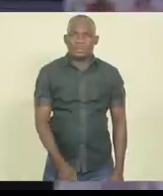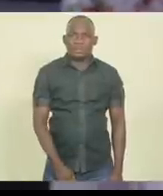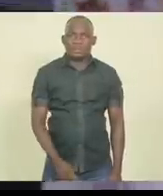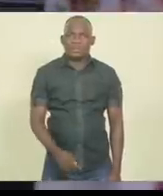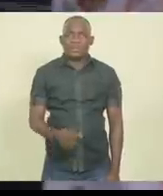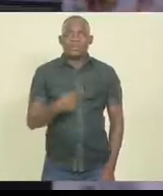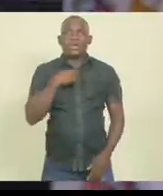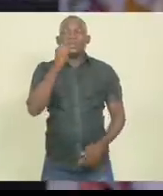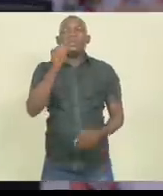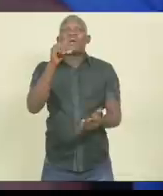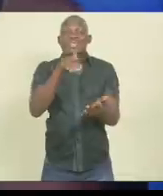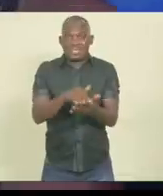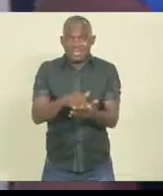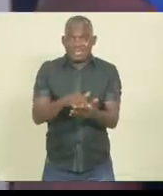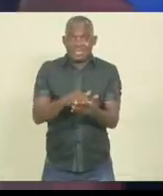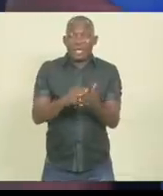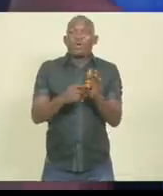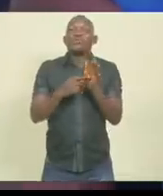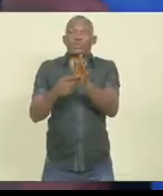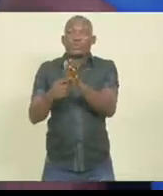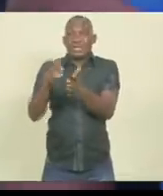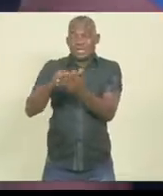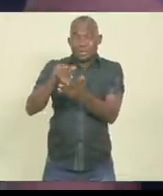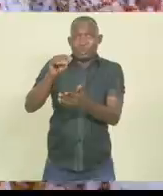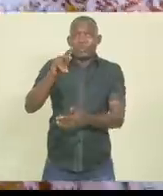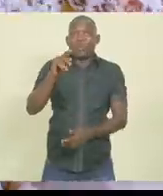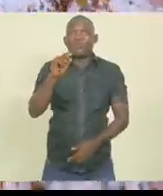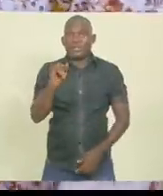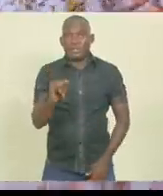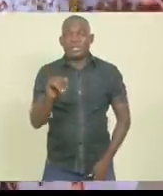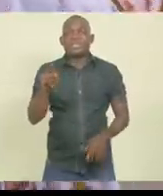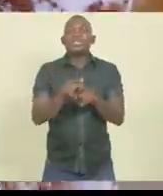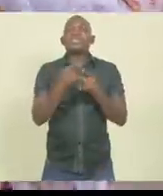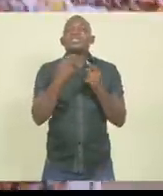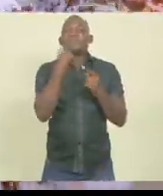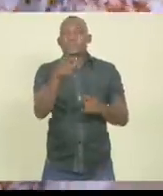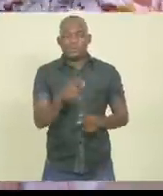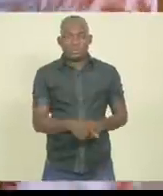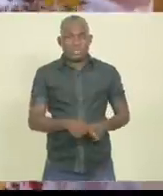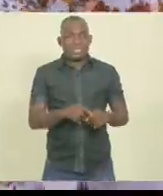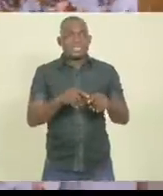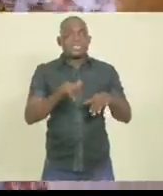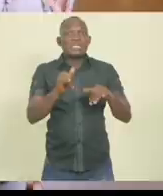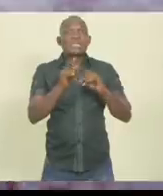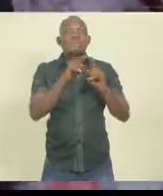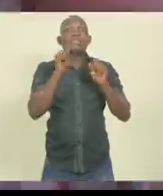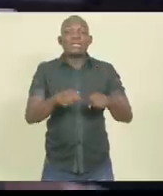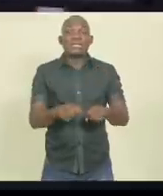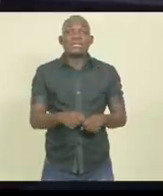And I'm sure once I get through to Kofi, you'll be equally disappointed in you too. Oh, so you still can talk, eh? You.